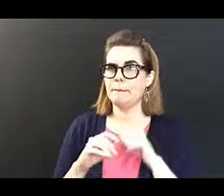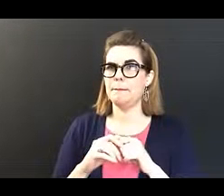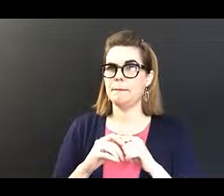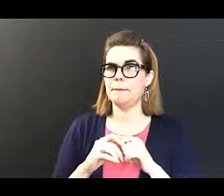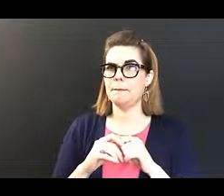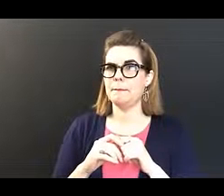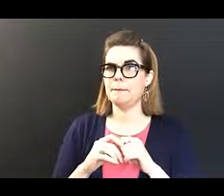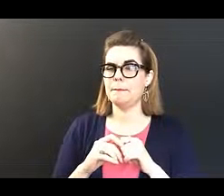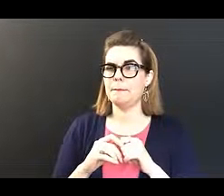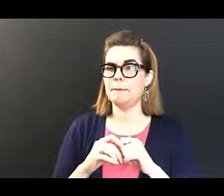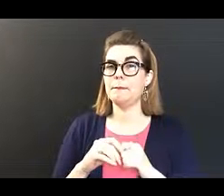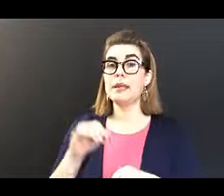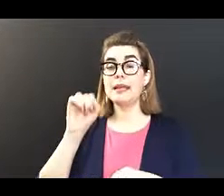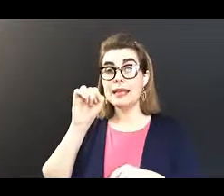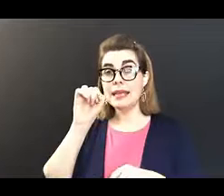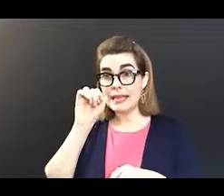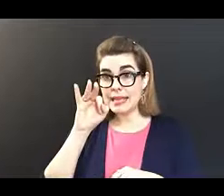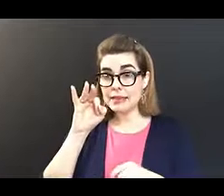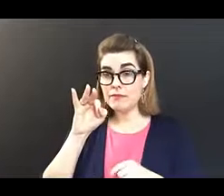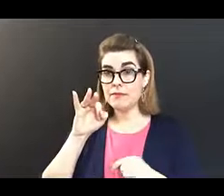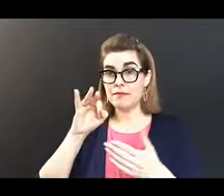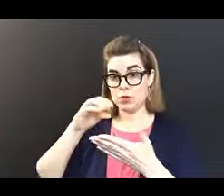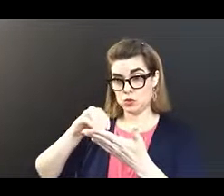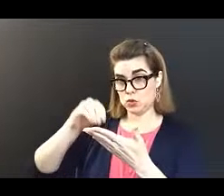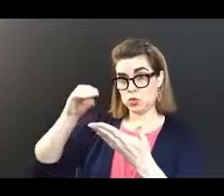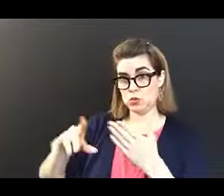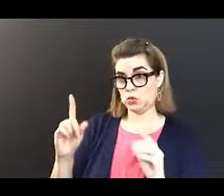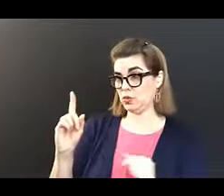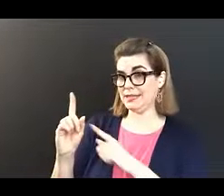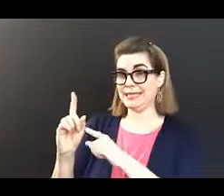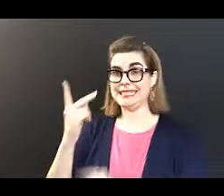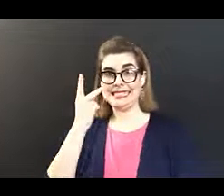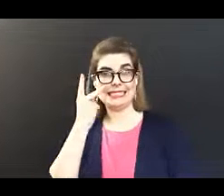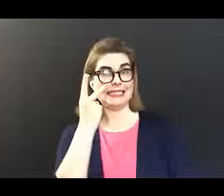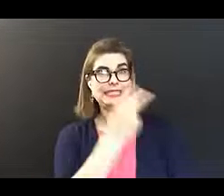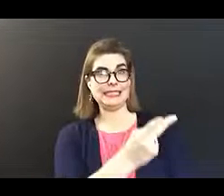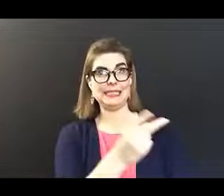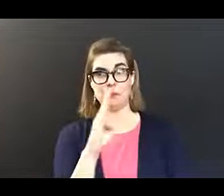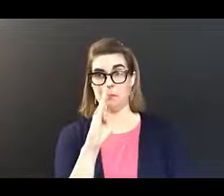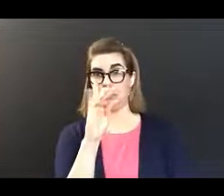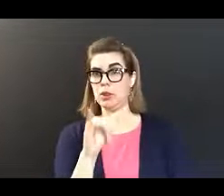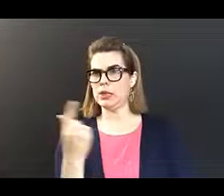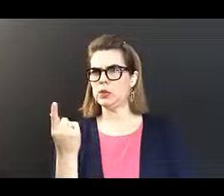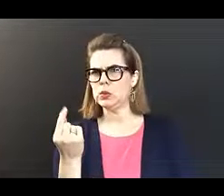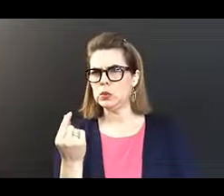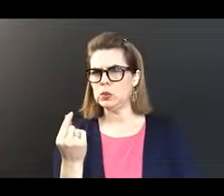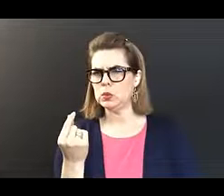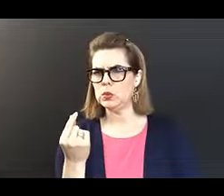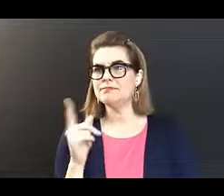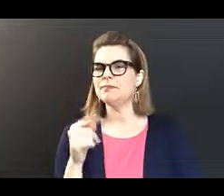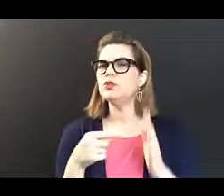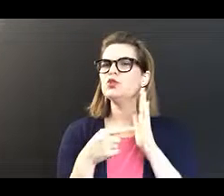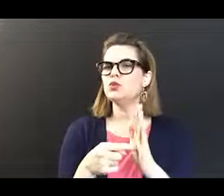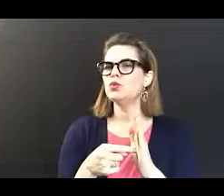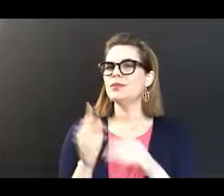with a situation where they see bullying? I want to show you a video really quick of the students that